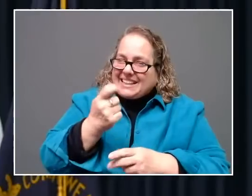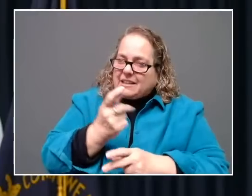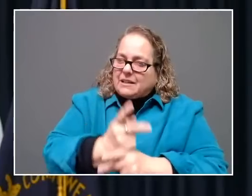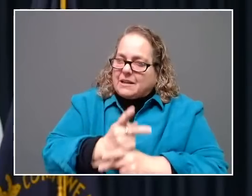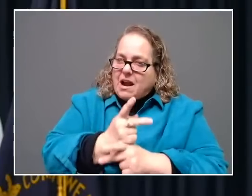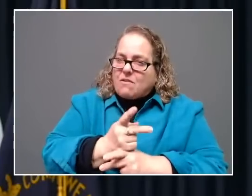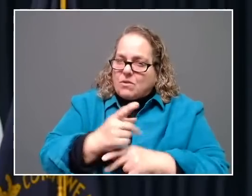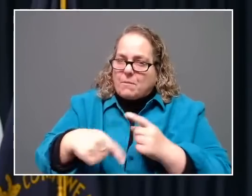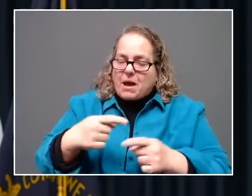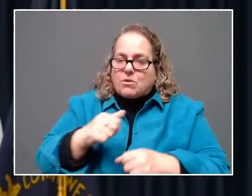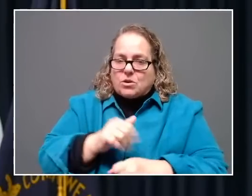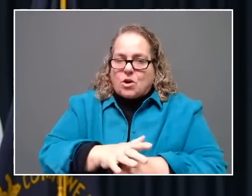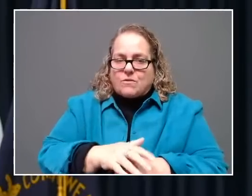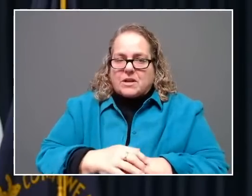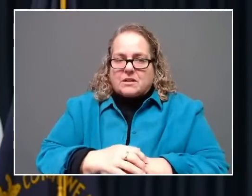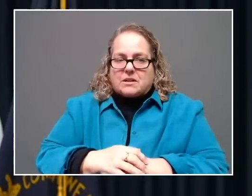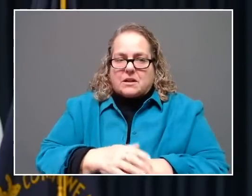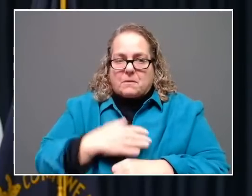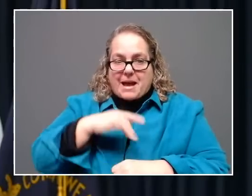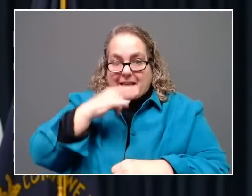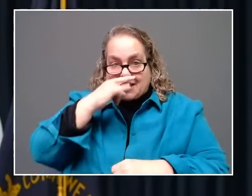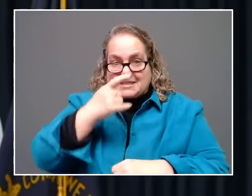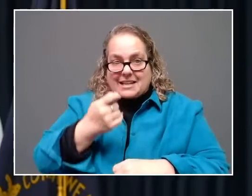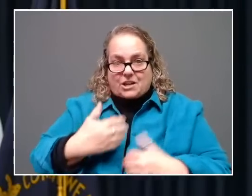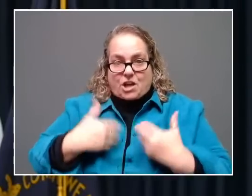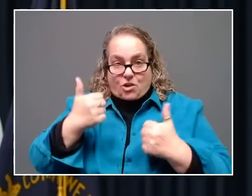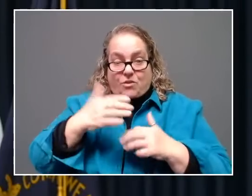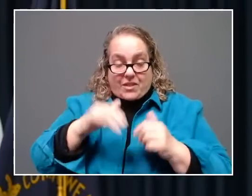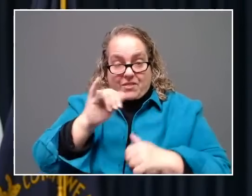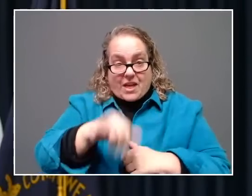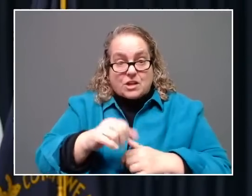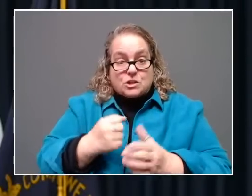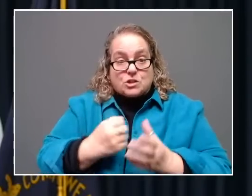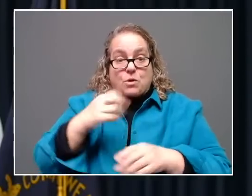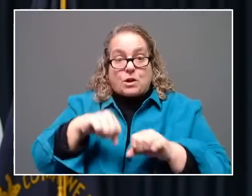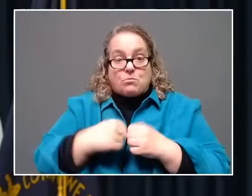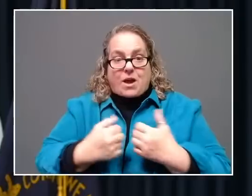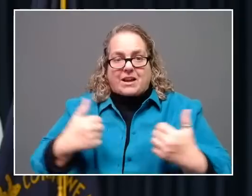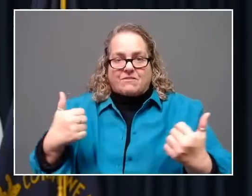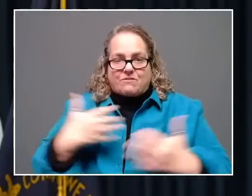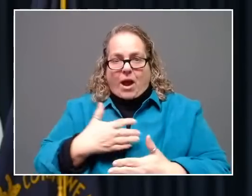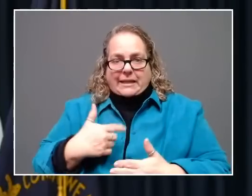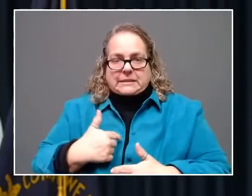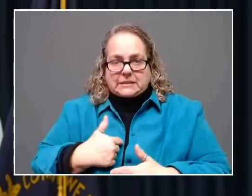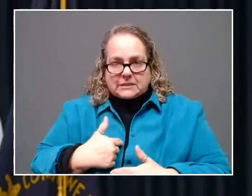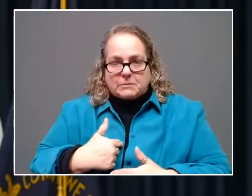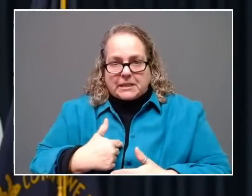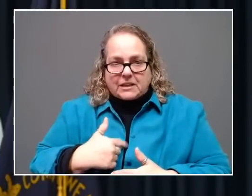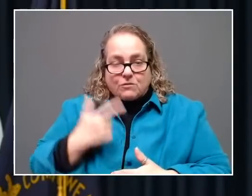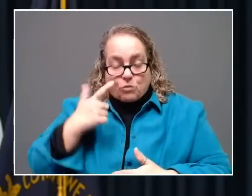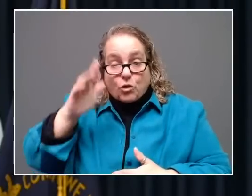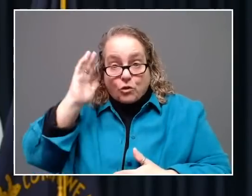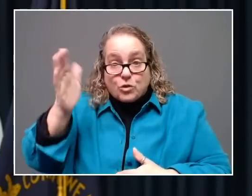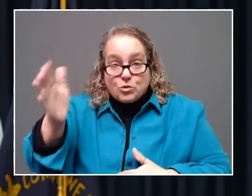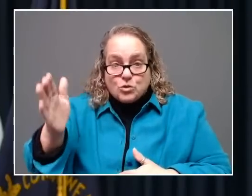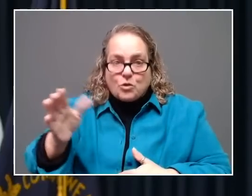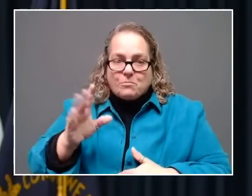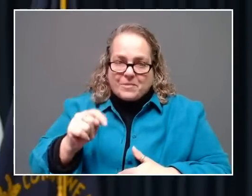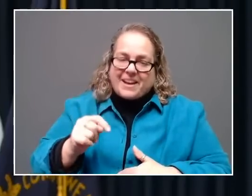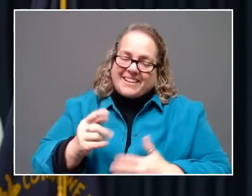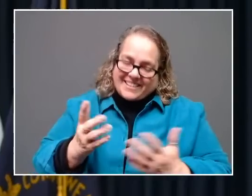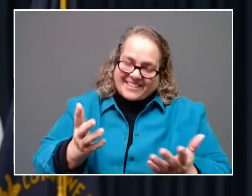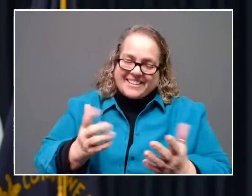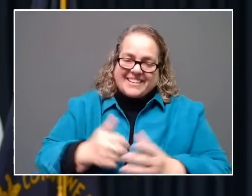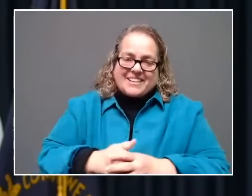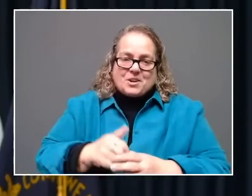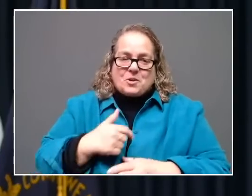COVID. My kids are a little bit younger than that. Spring break frightens me for the future, but we're gonna